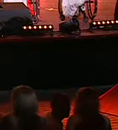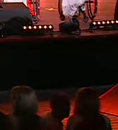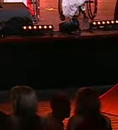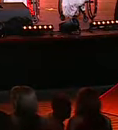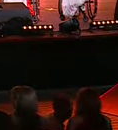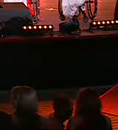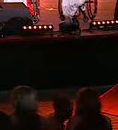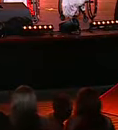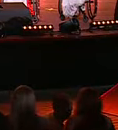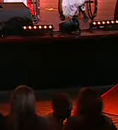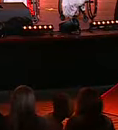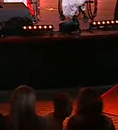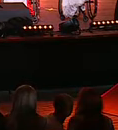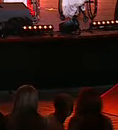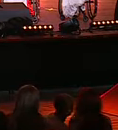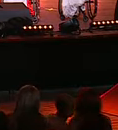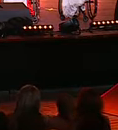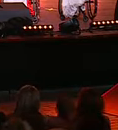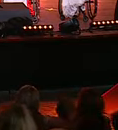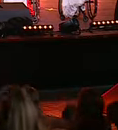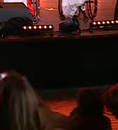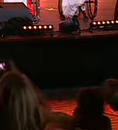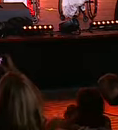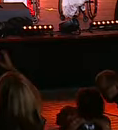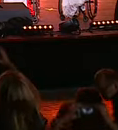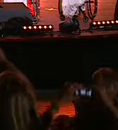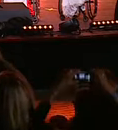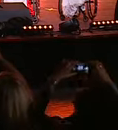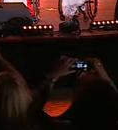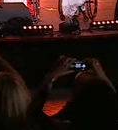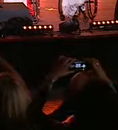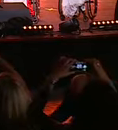time, a little time to think things over.